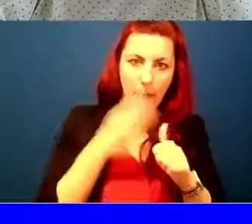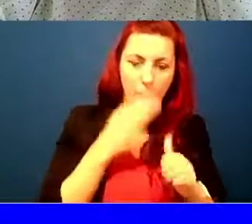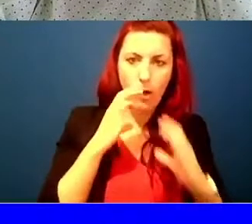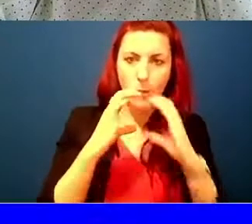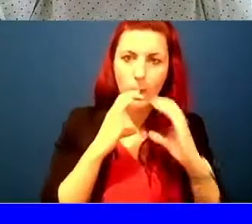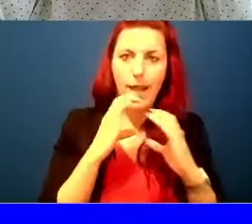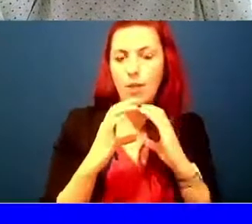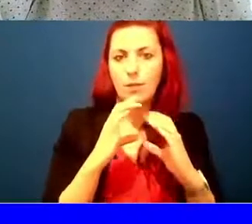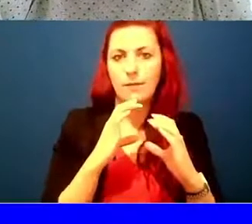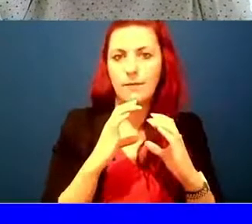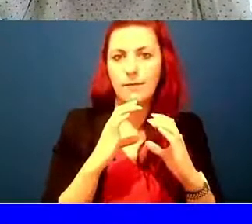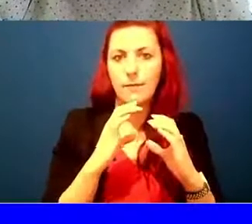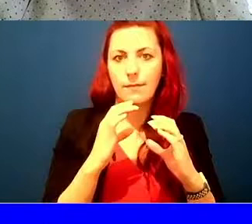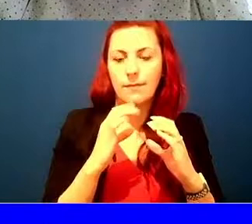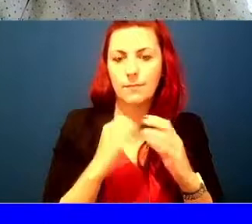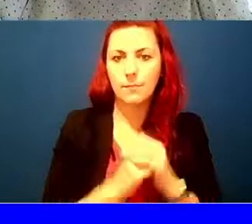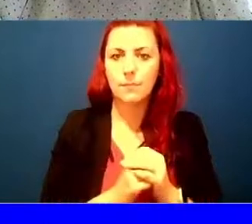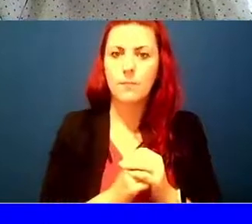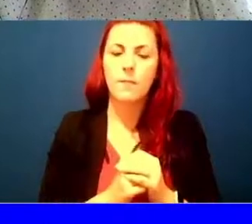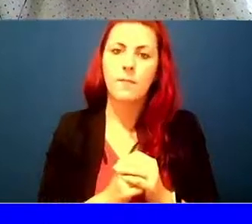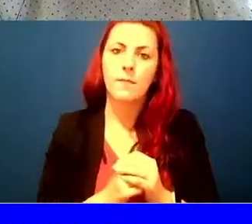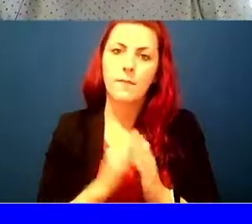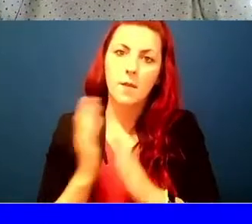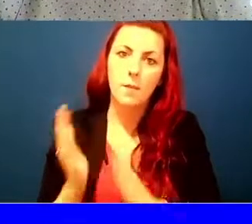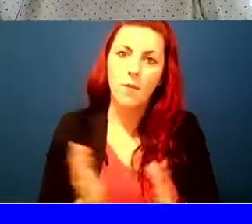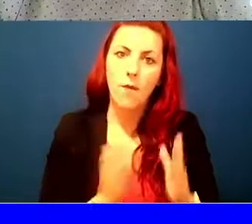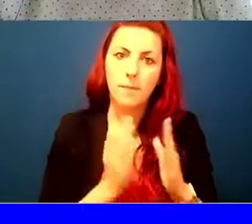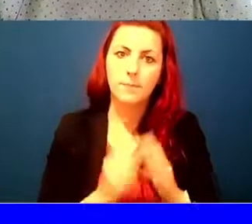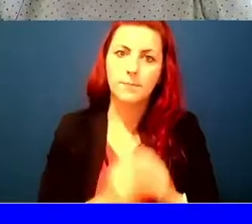which may take place. If you could move on, please.